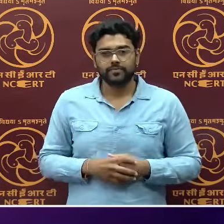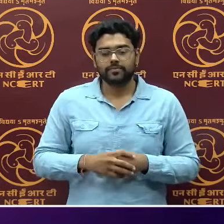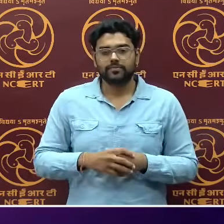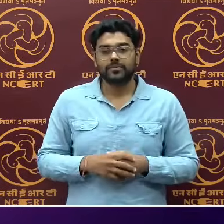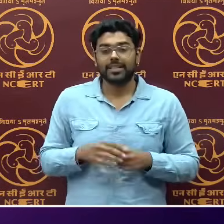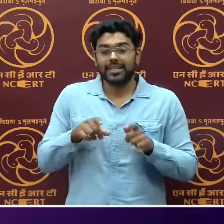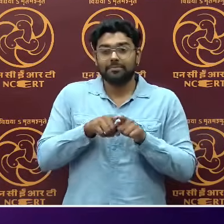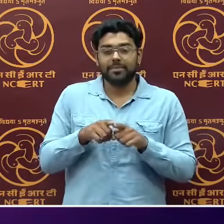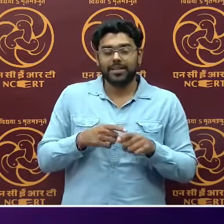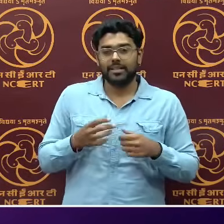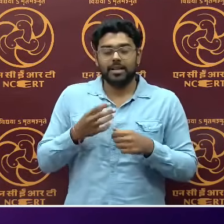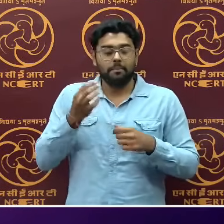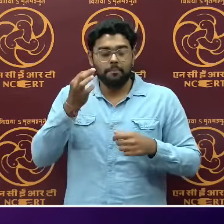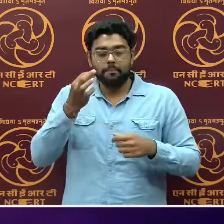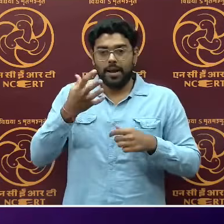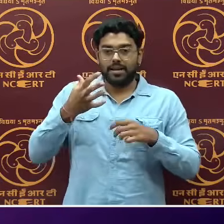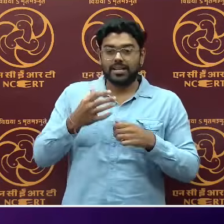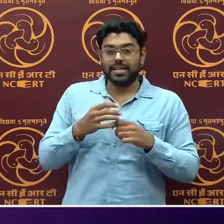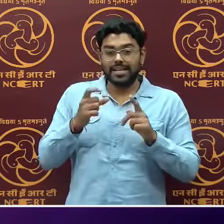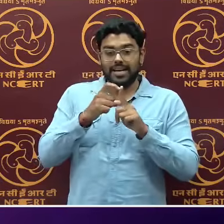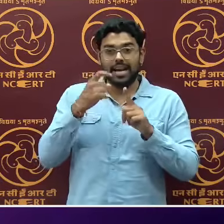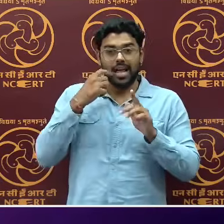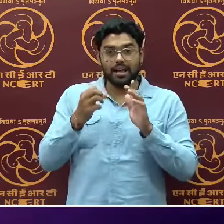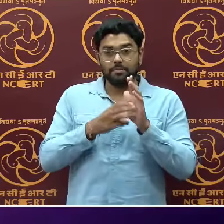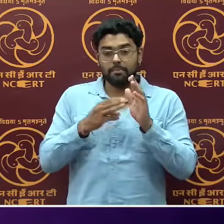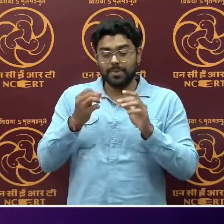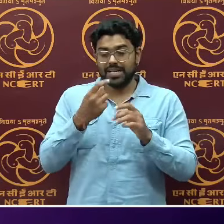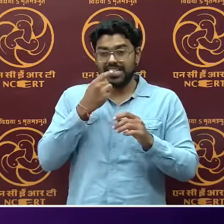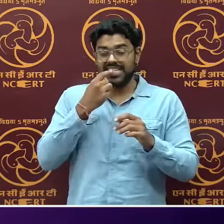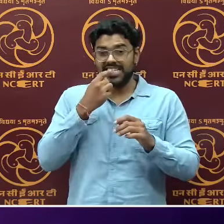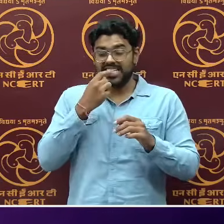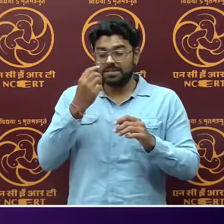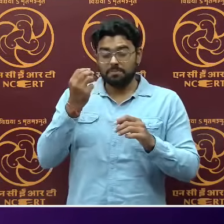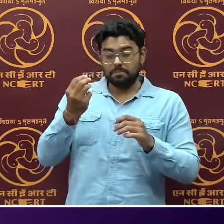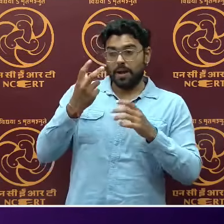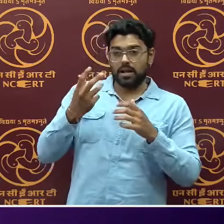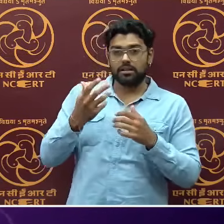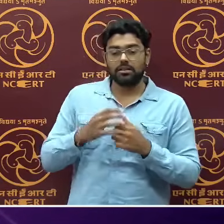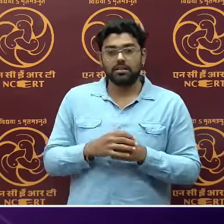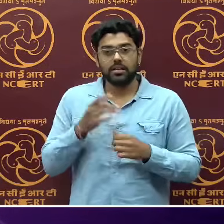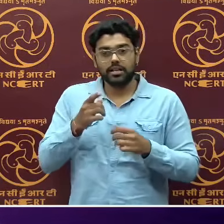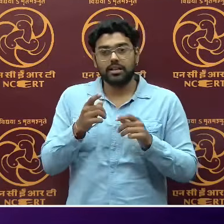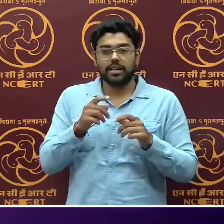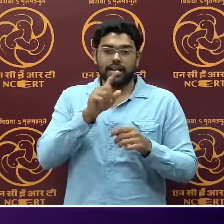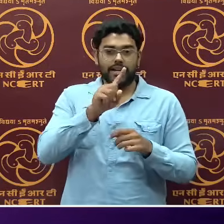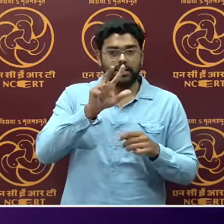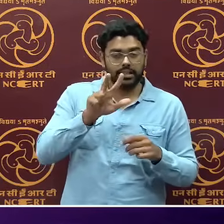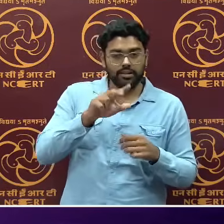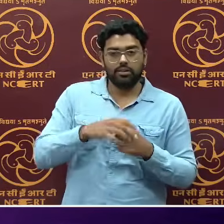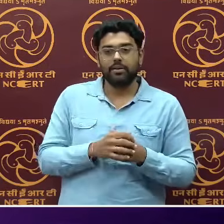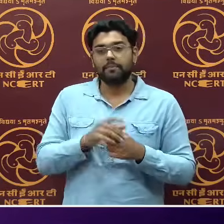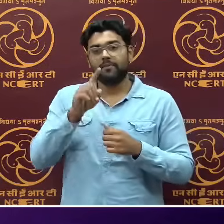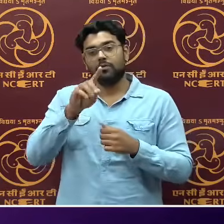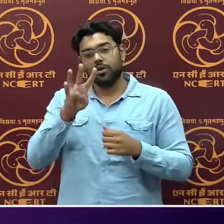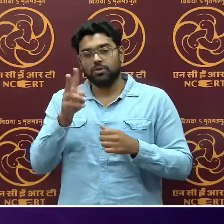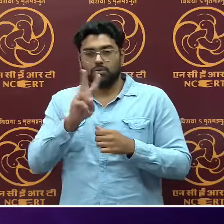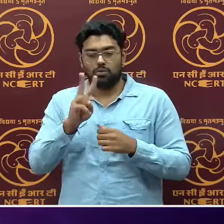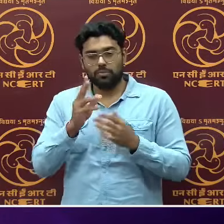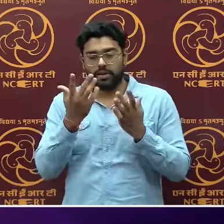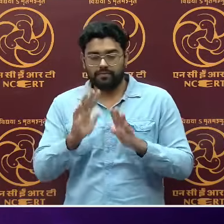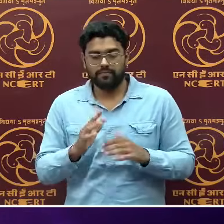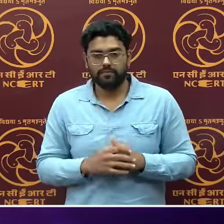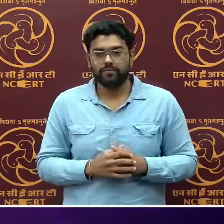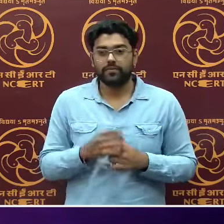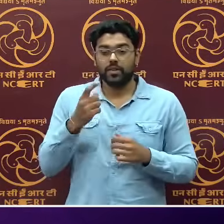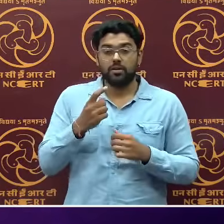diamond jewelry, then what happens? It is available in 18 carat or 14 carat. So the gold has to